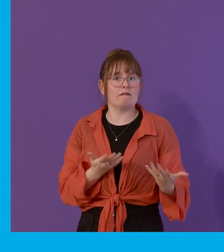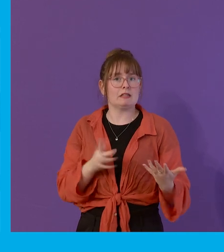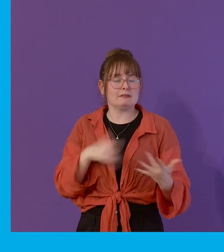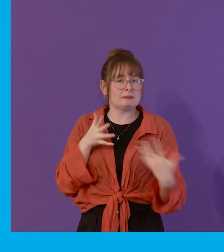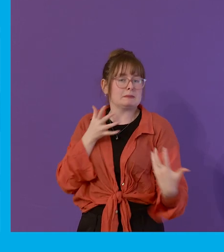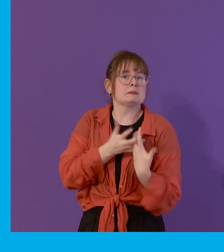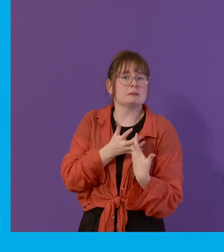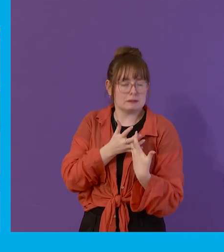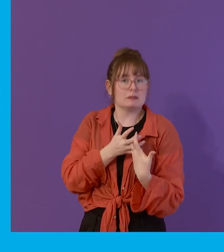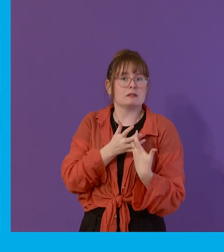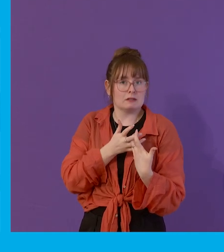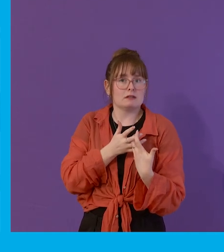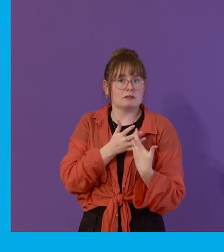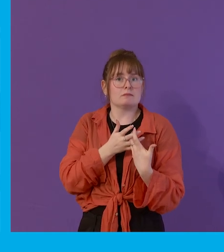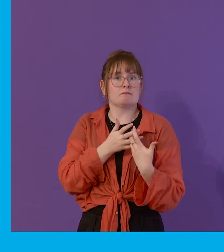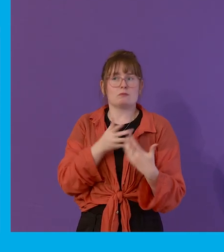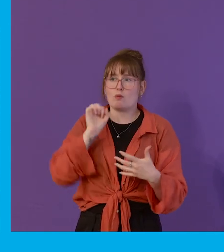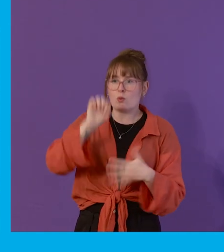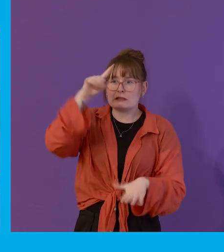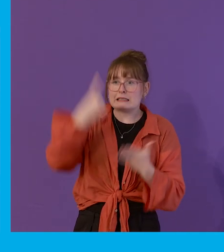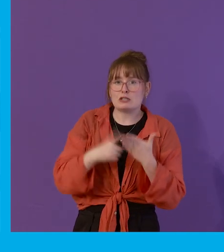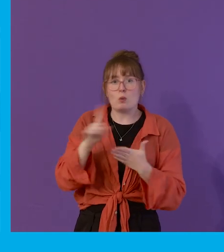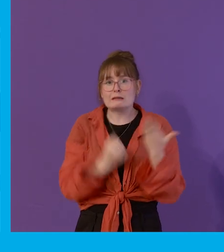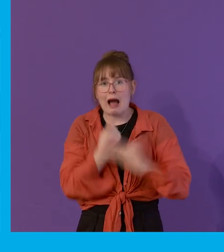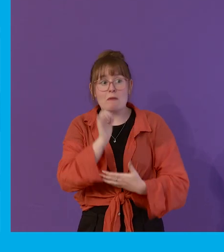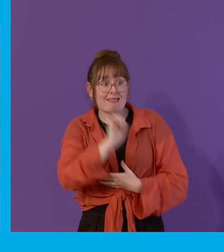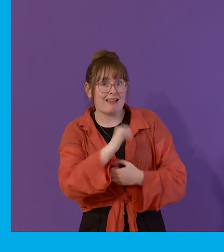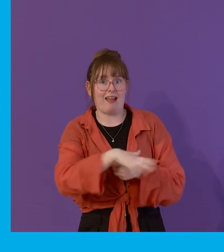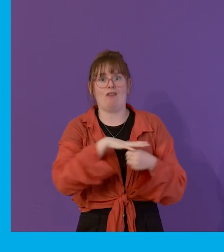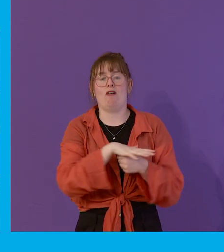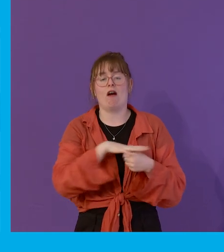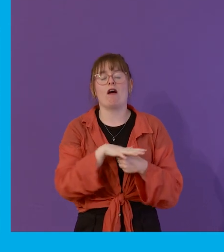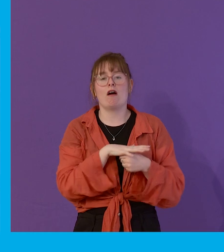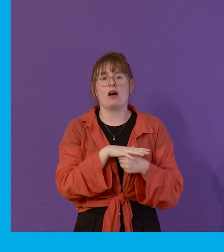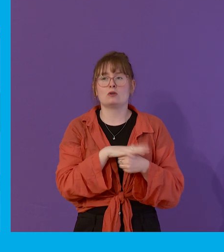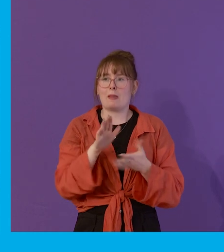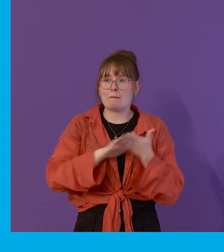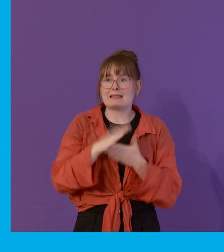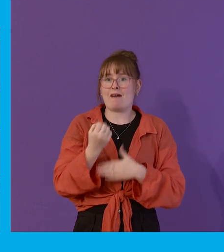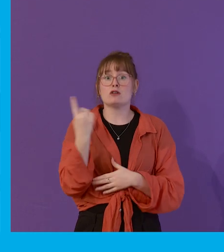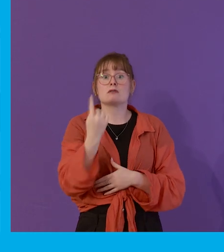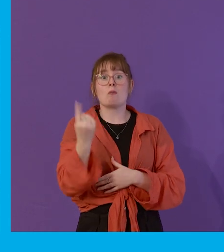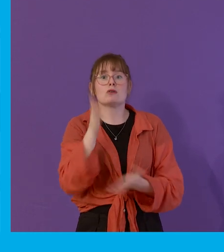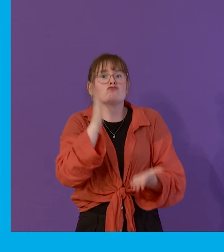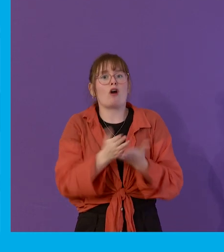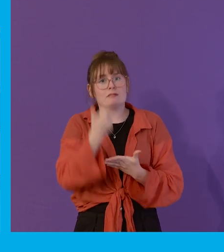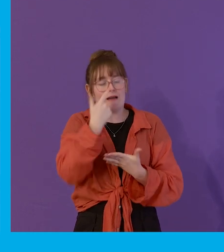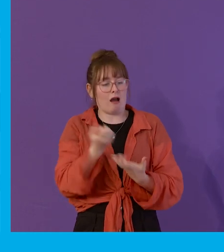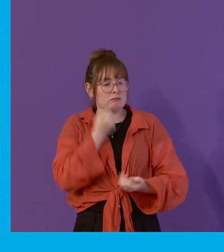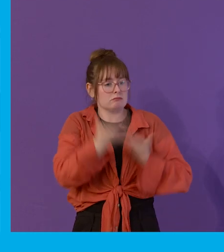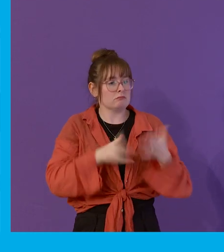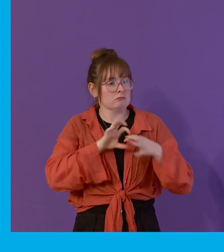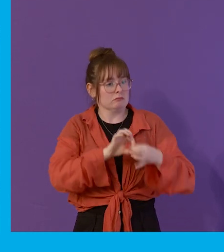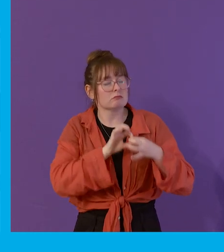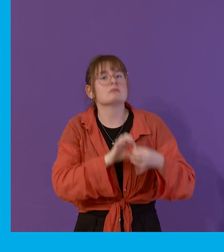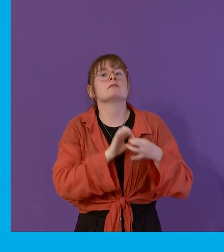delivered, to the decisions that's being made in their area, and they have somebody that they can go to. For me,